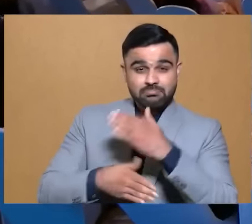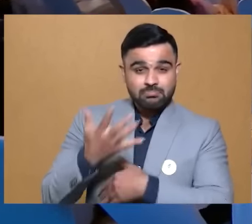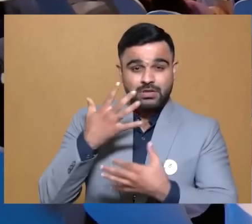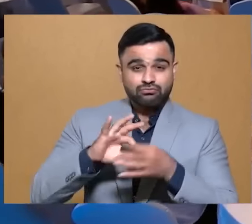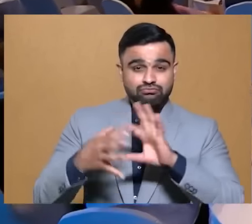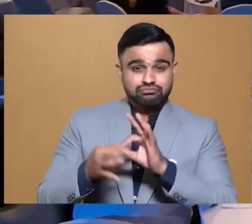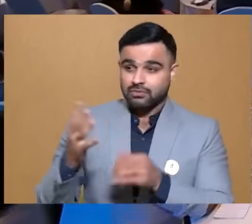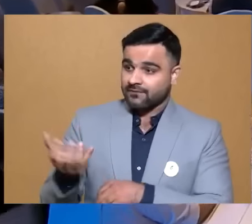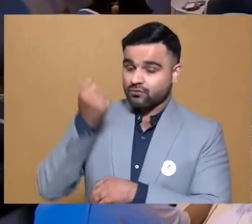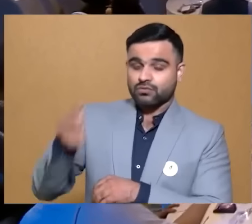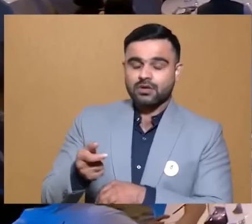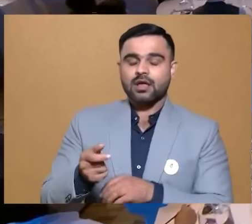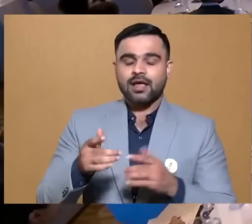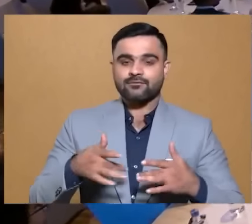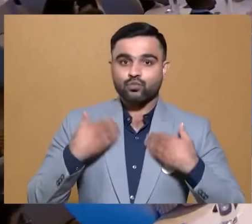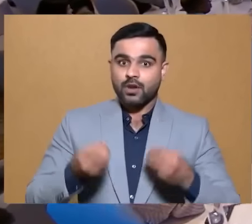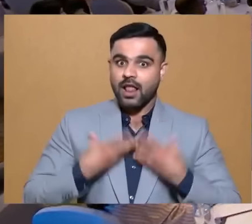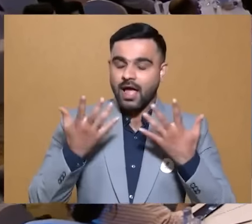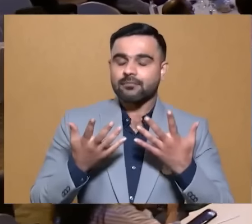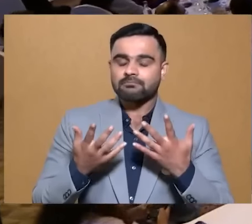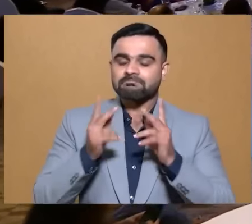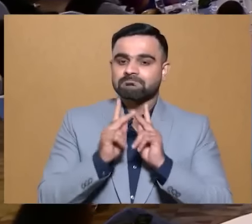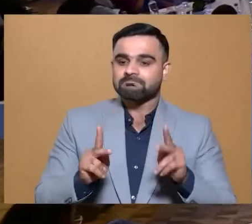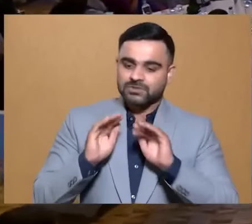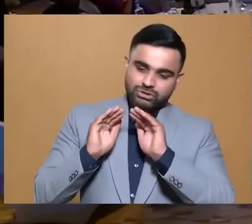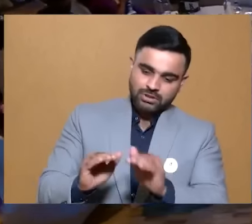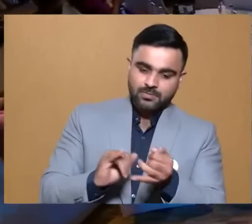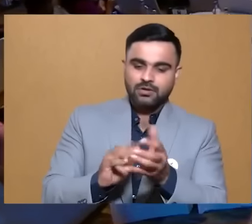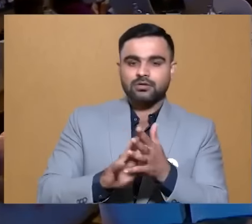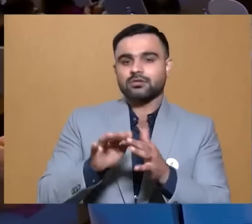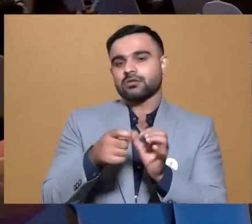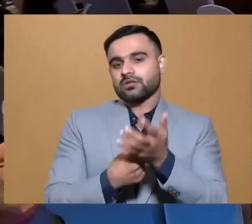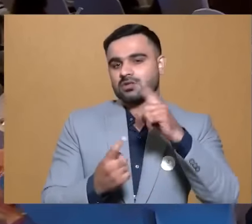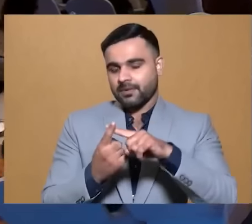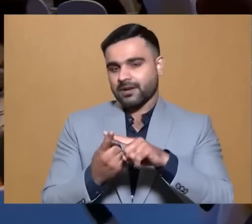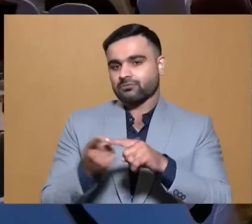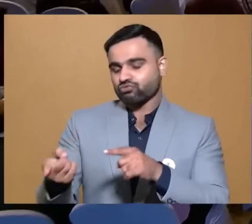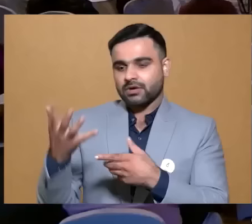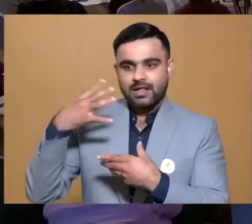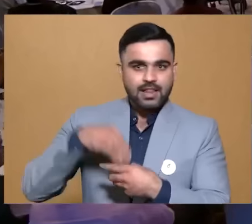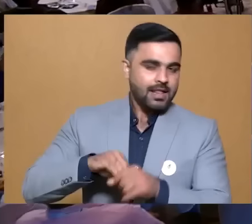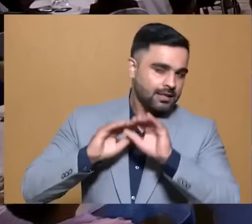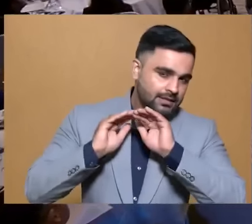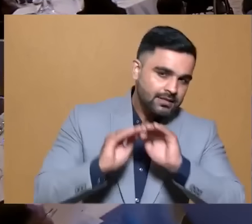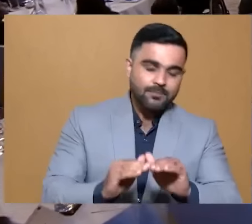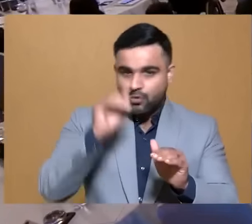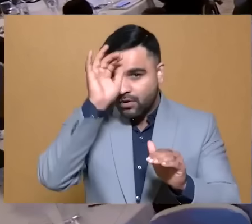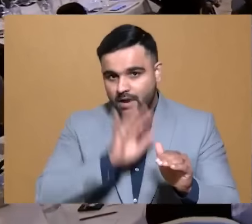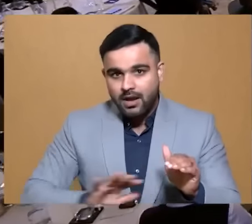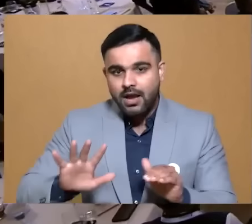Her foundation, Wheeling Happiness, also worked with Samarth by Hyundai in their endeavor to support